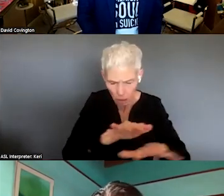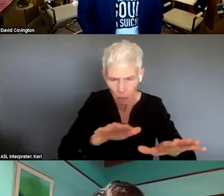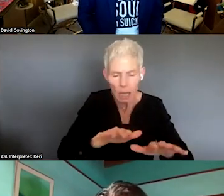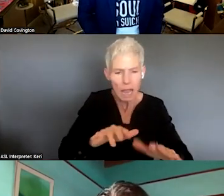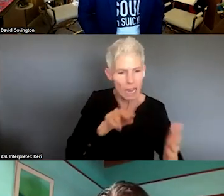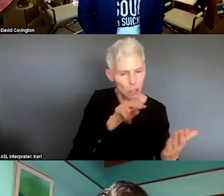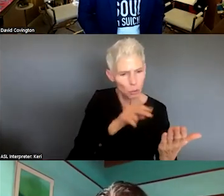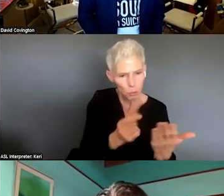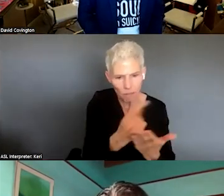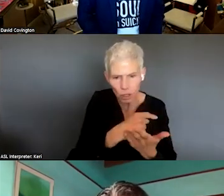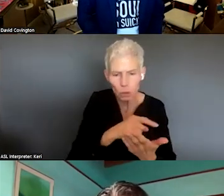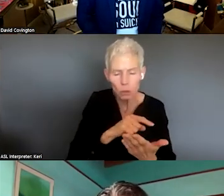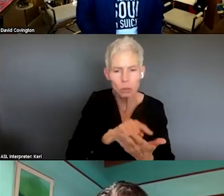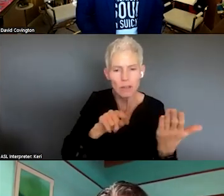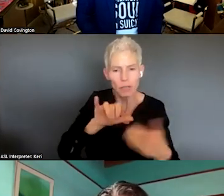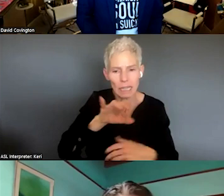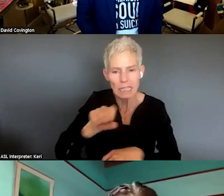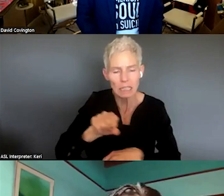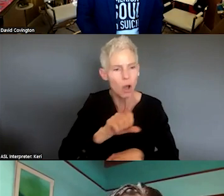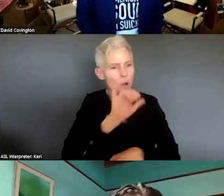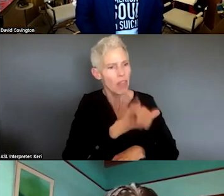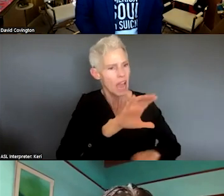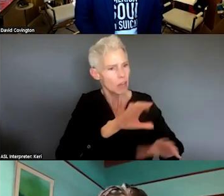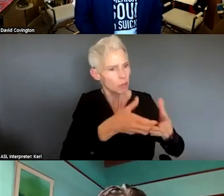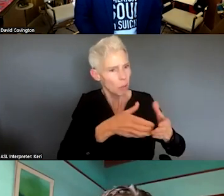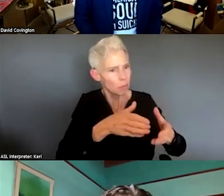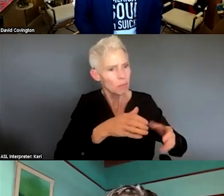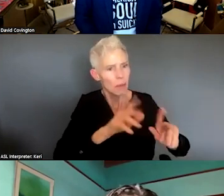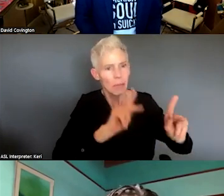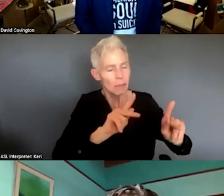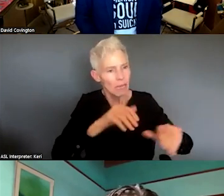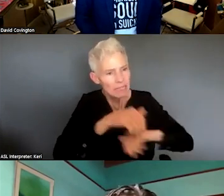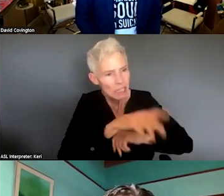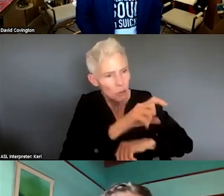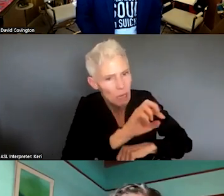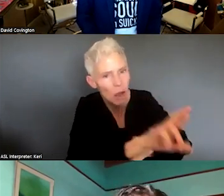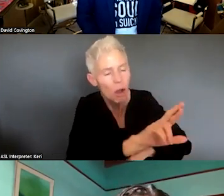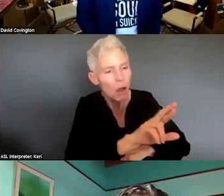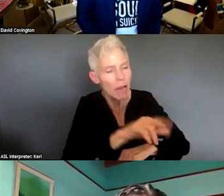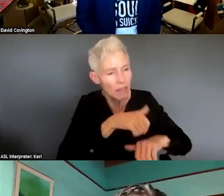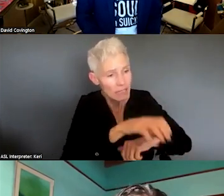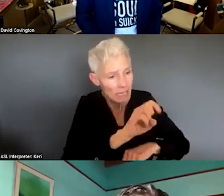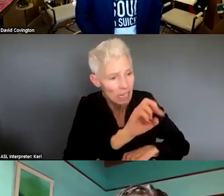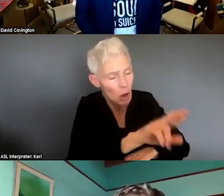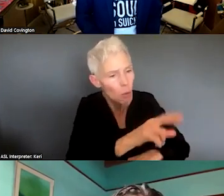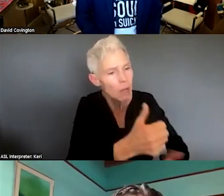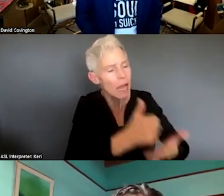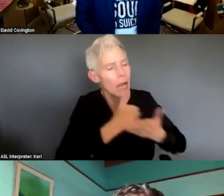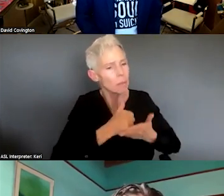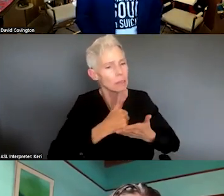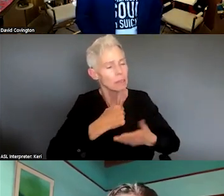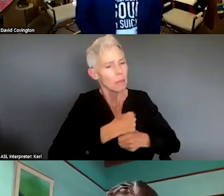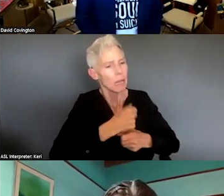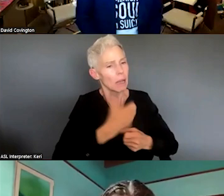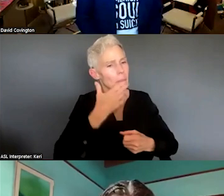like, maybe these group of people we didn't need to send to the ER, and then the ER would help us make a better protocol, for patients, with